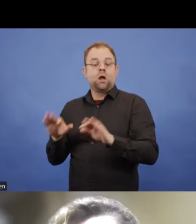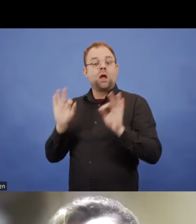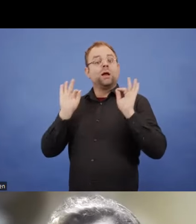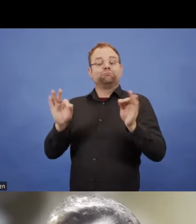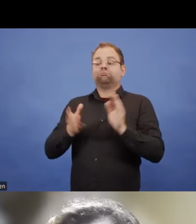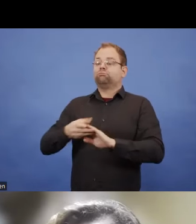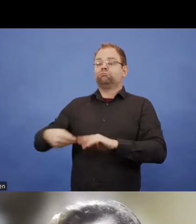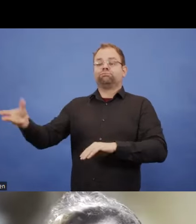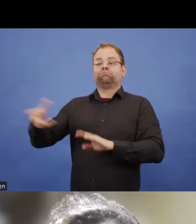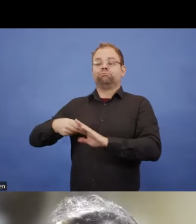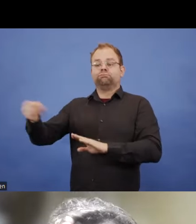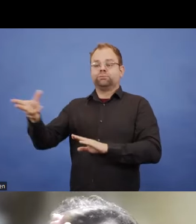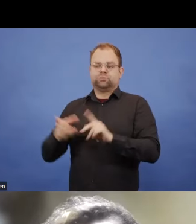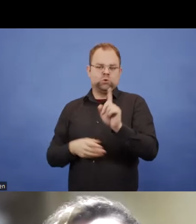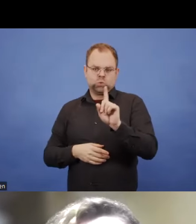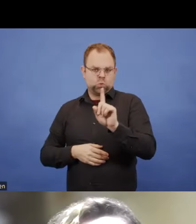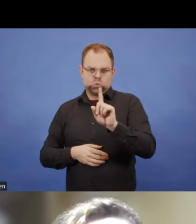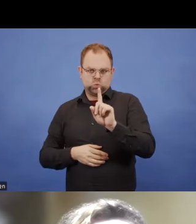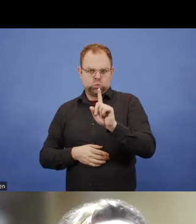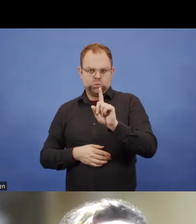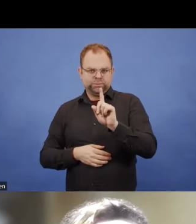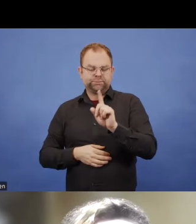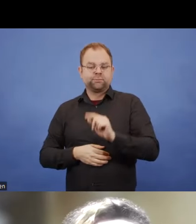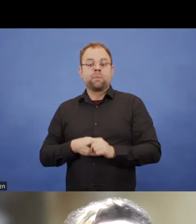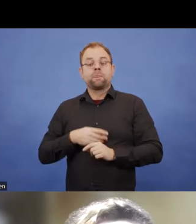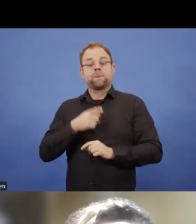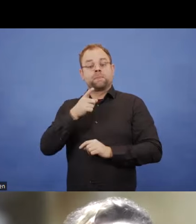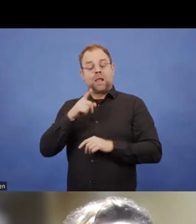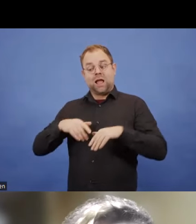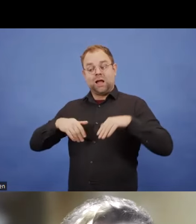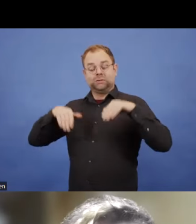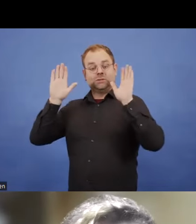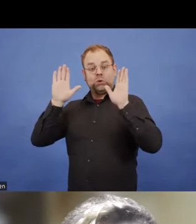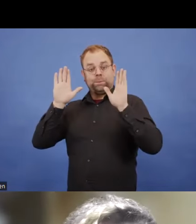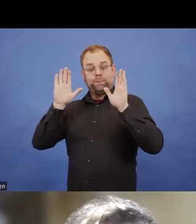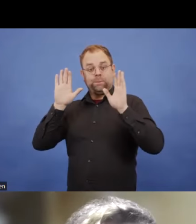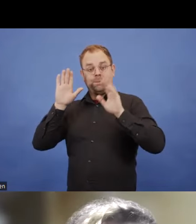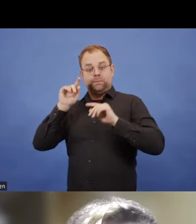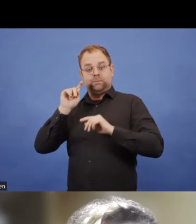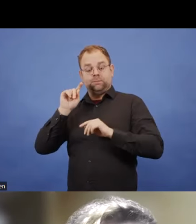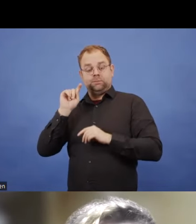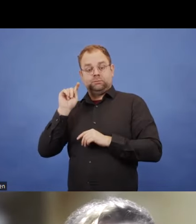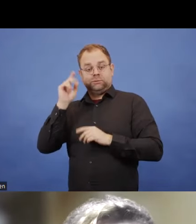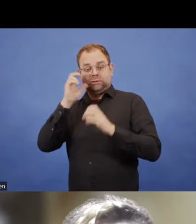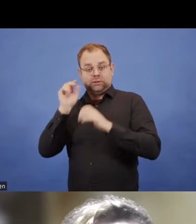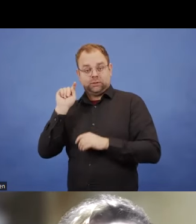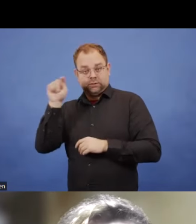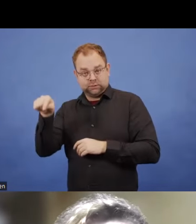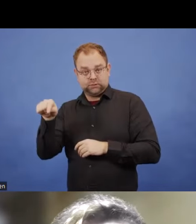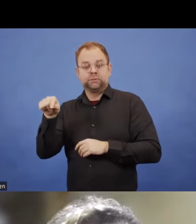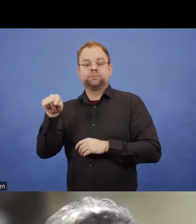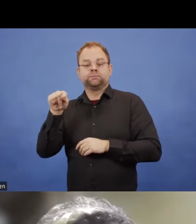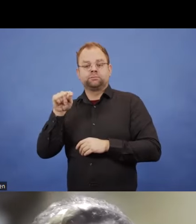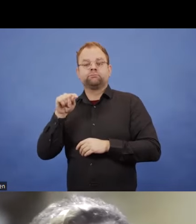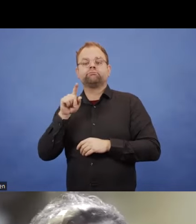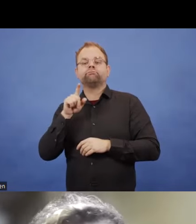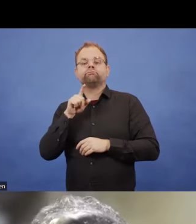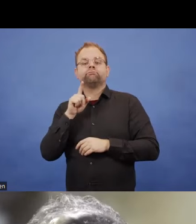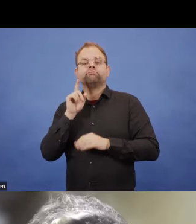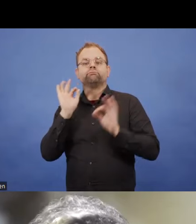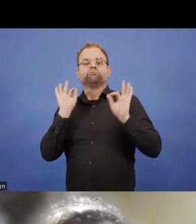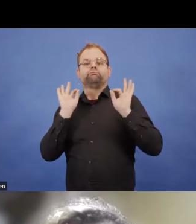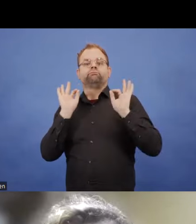the ideal is that this will give you the right to stay in the country until your asylum claim is